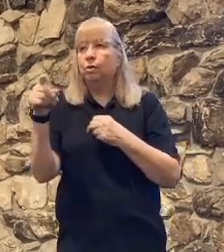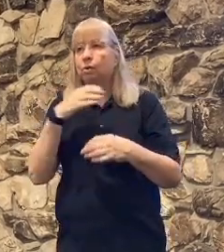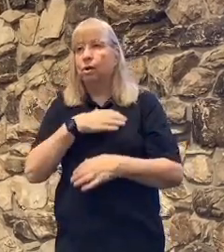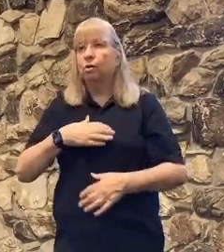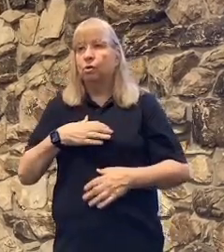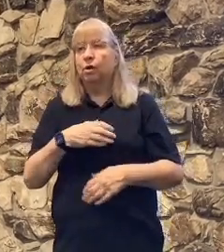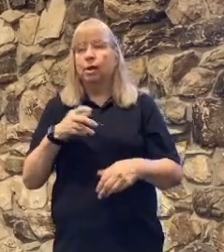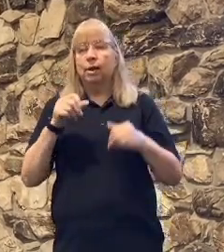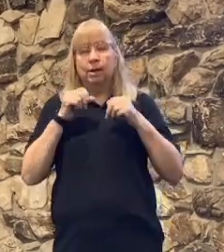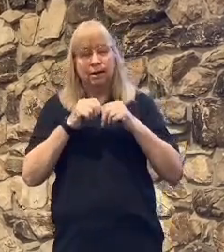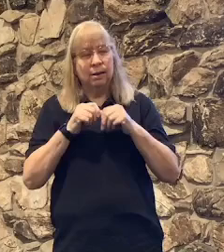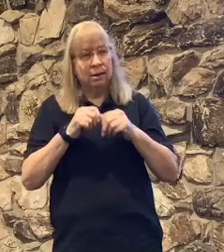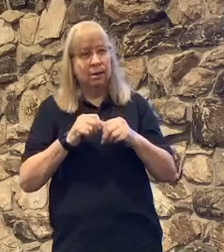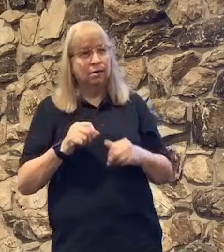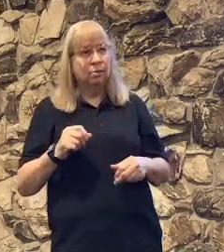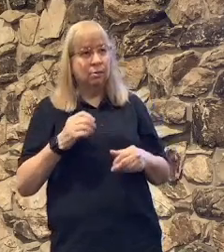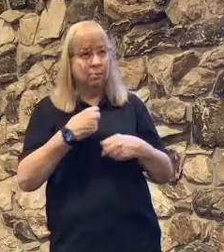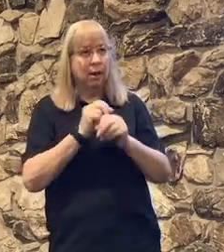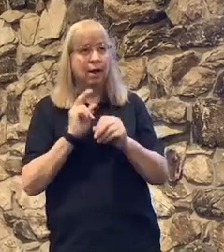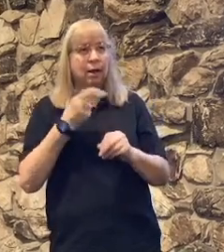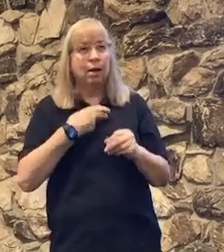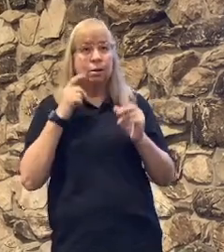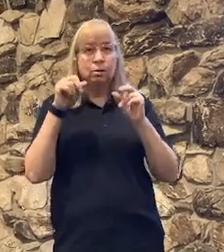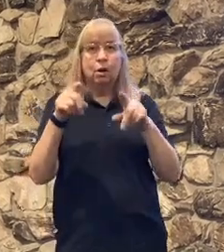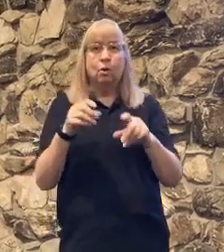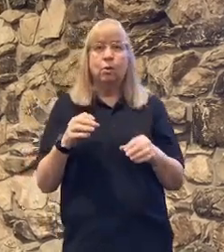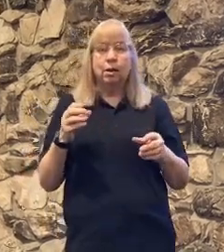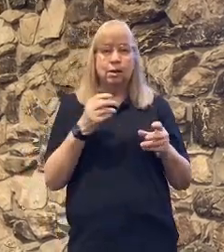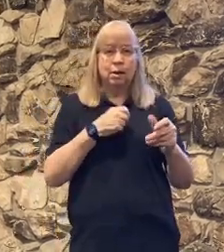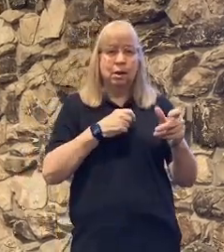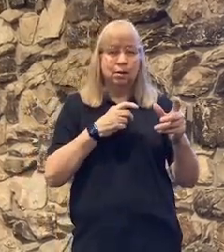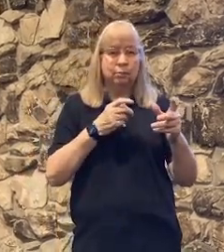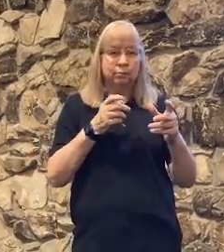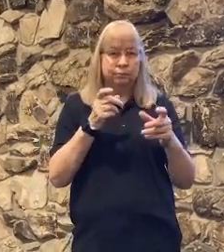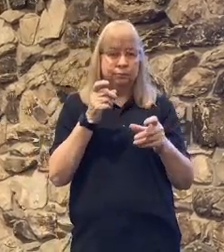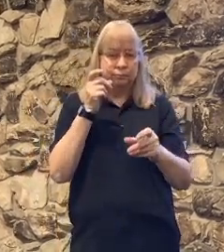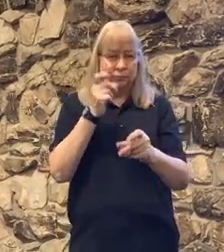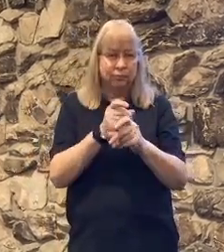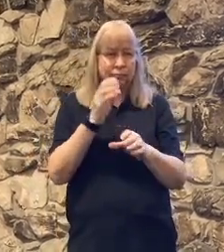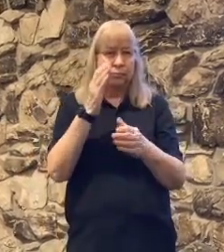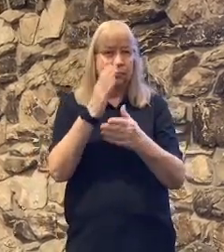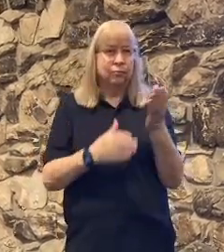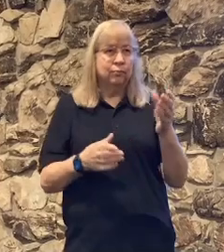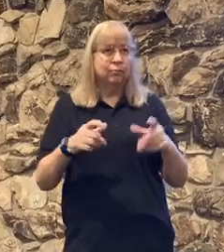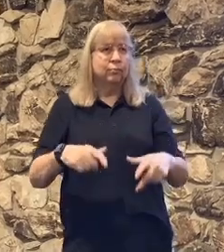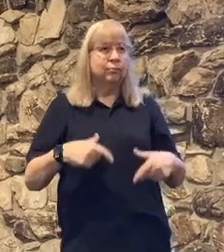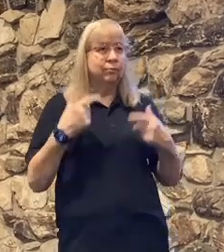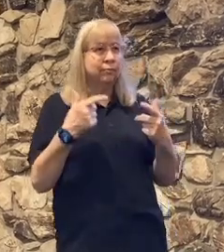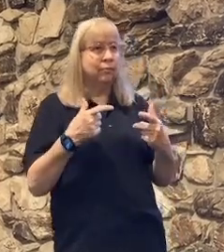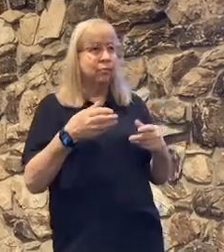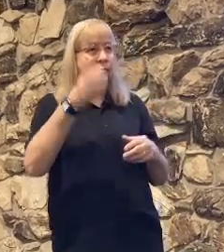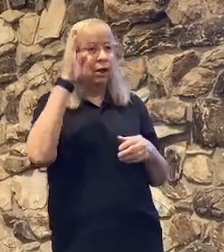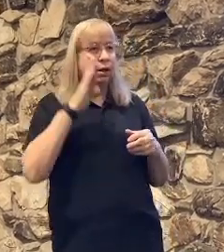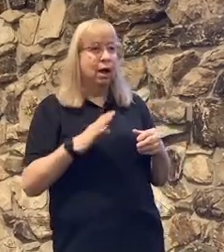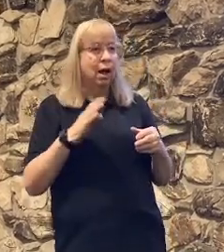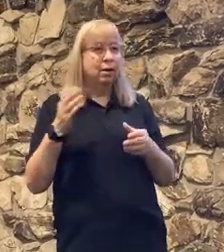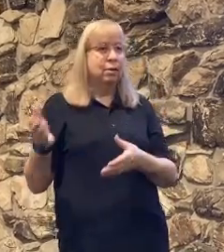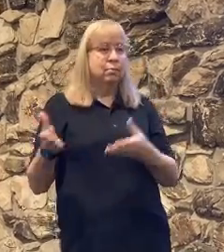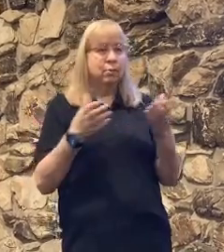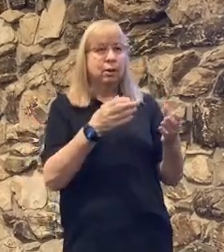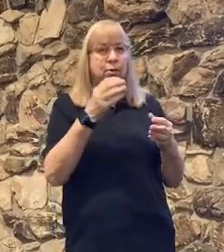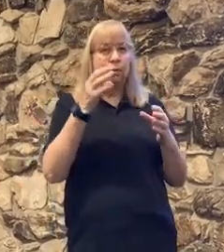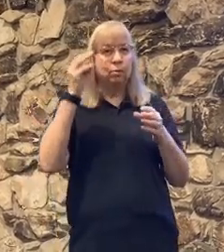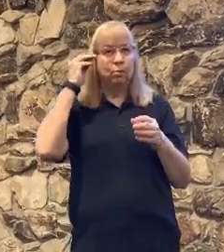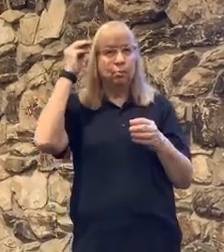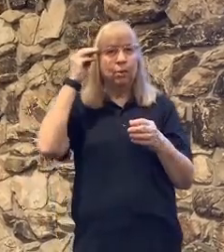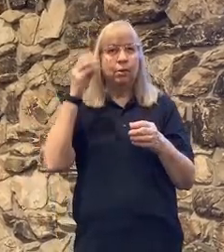just keeps us going in the worst parts of life. God can bring you those memories that just keeps